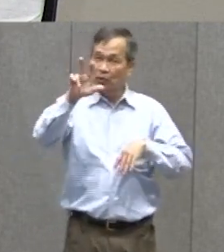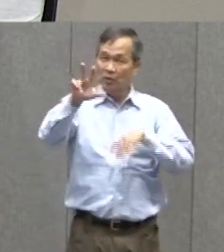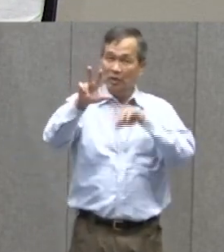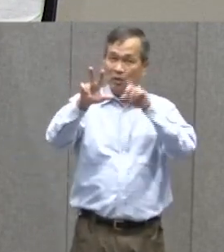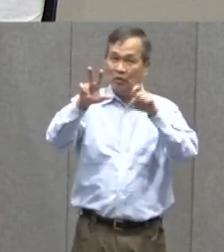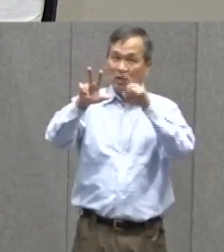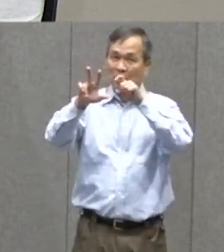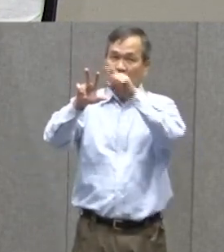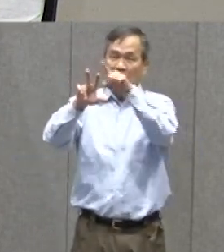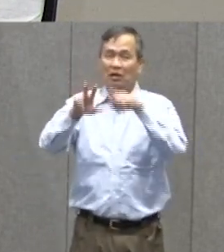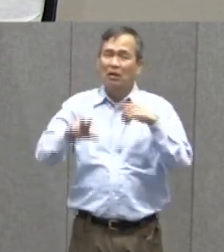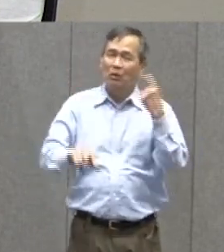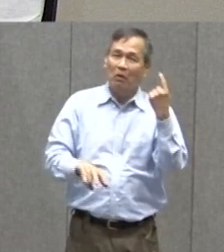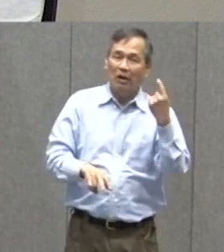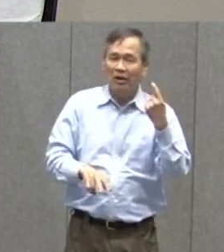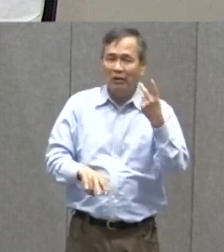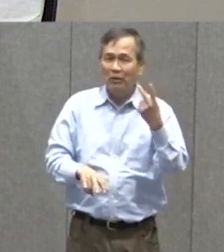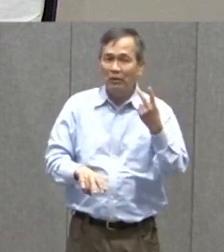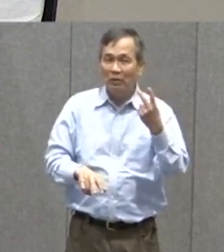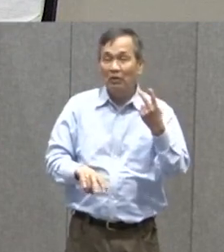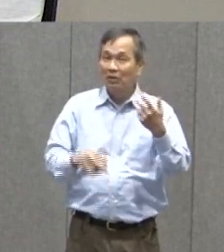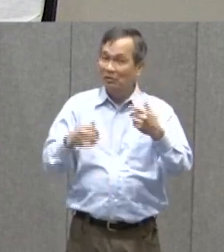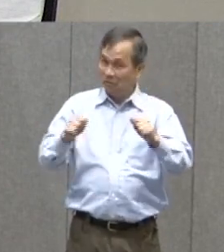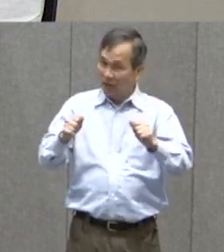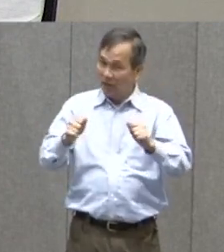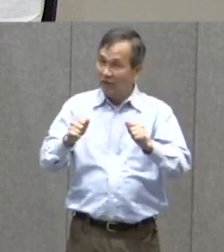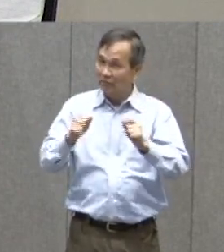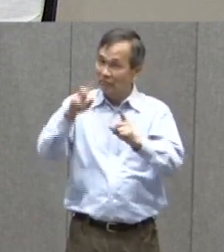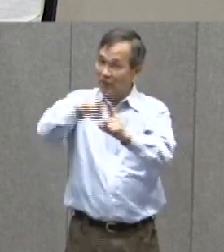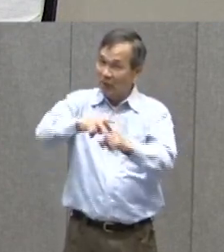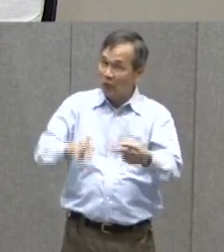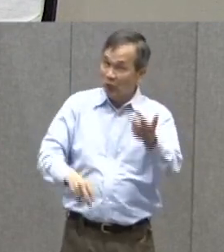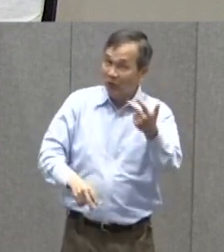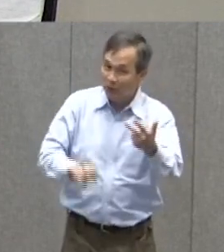1, great, 2, great, 3, great